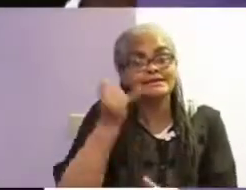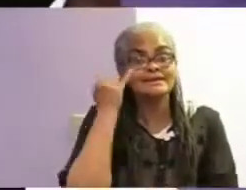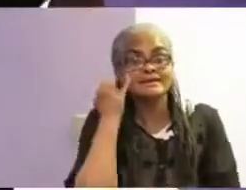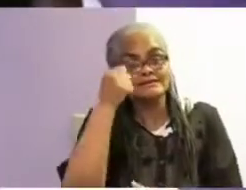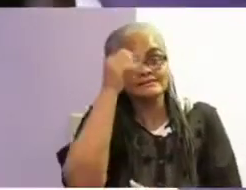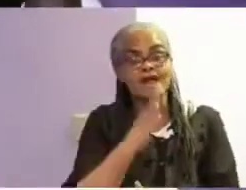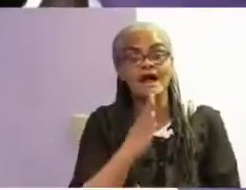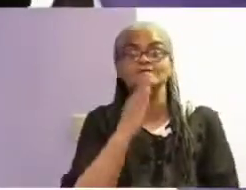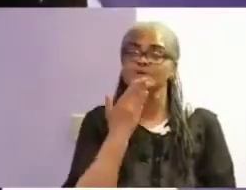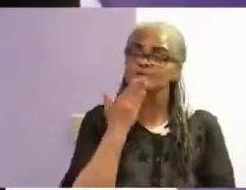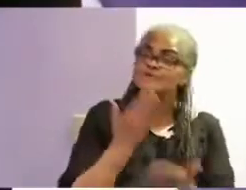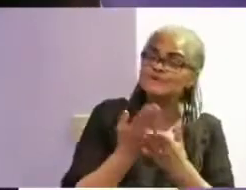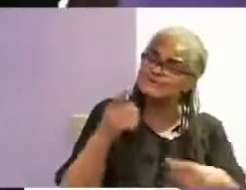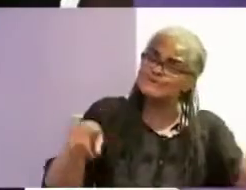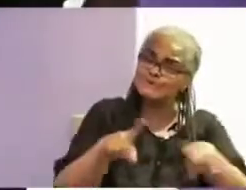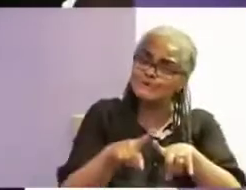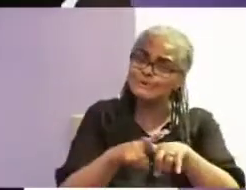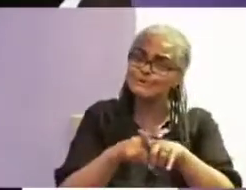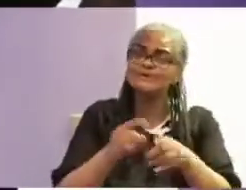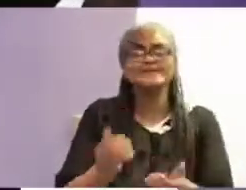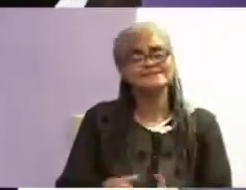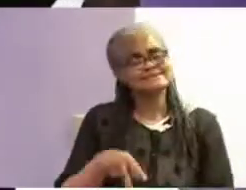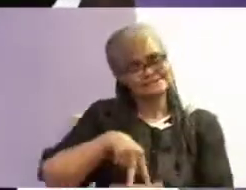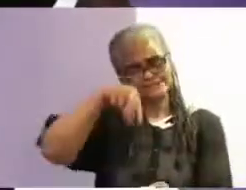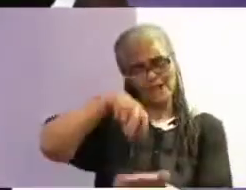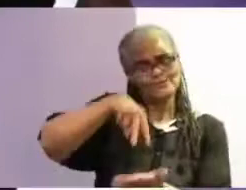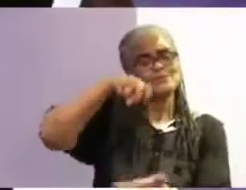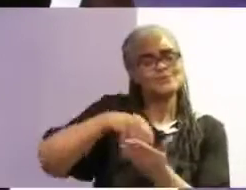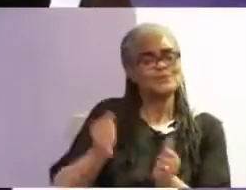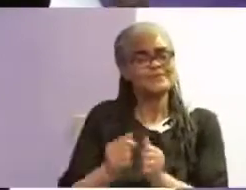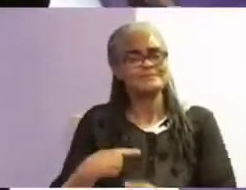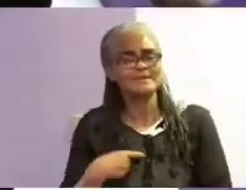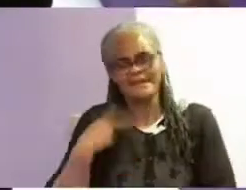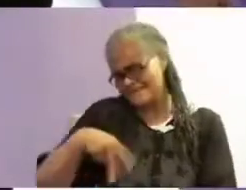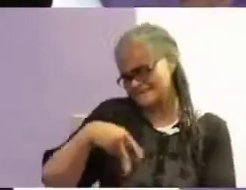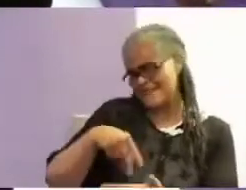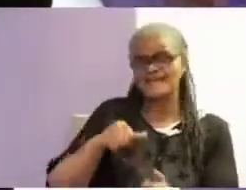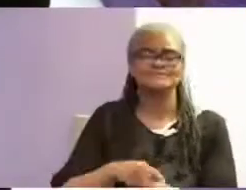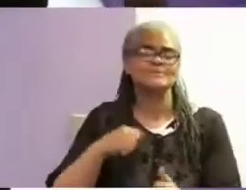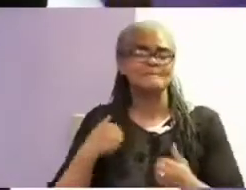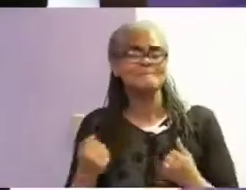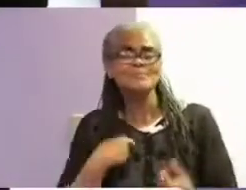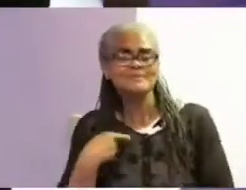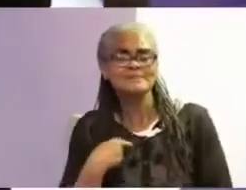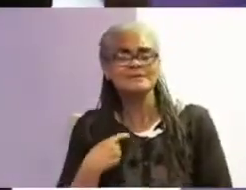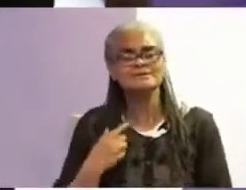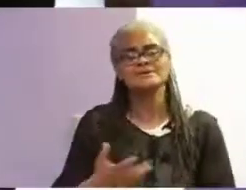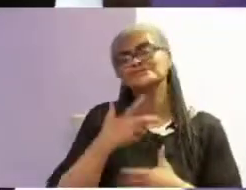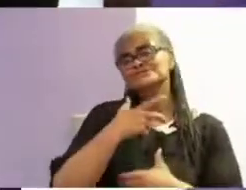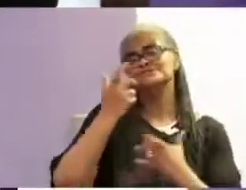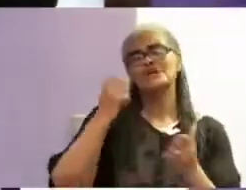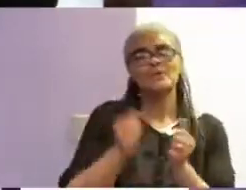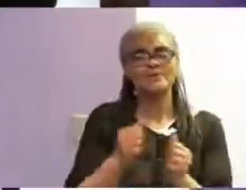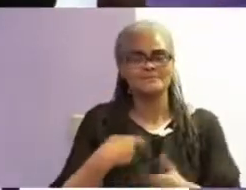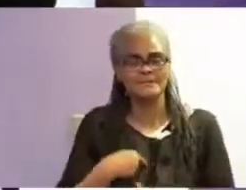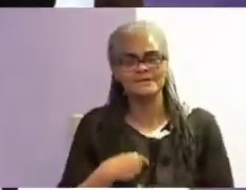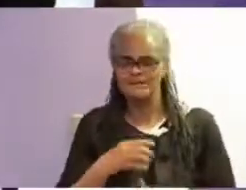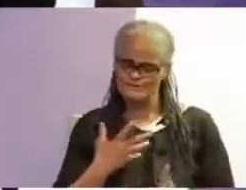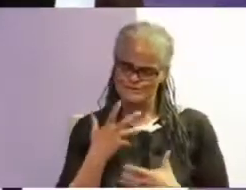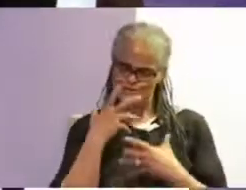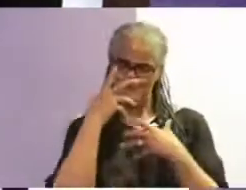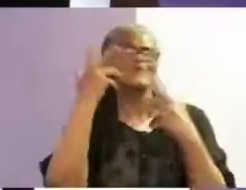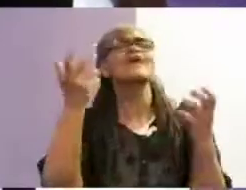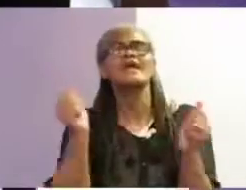me. Run with me. Dance with me. Holler with me. Scream with me. Somebody